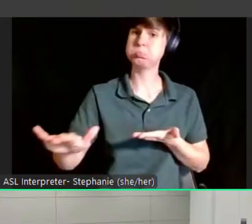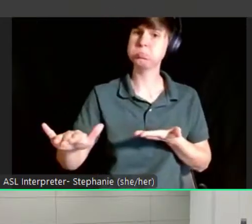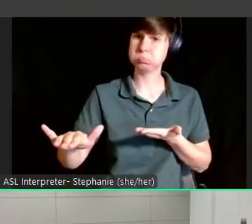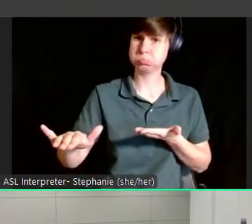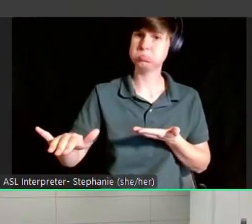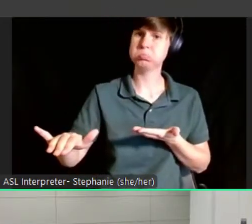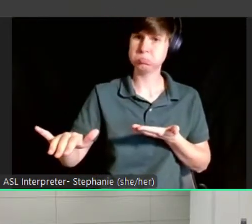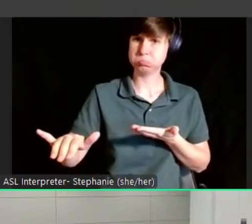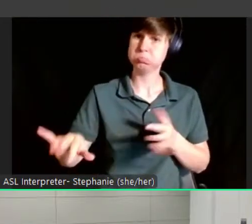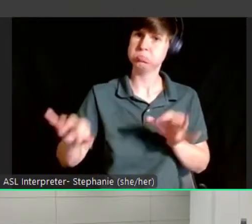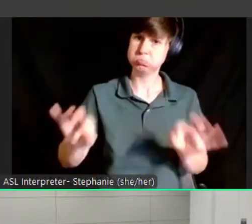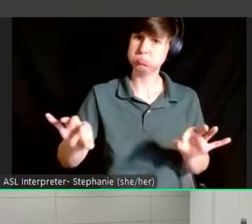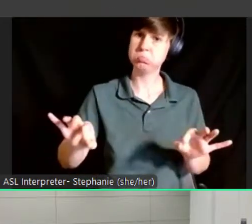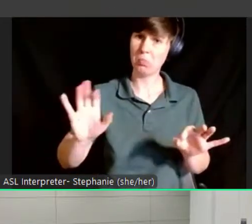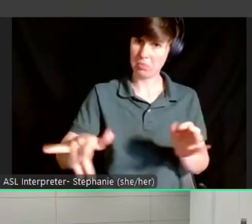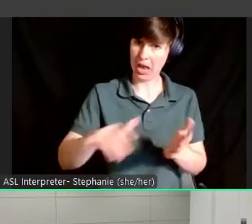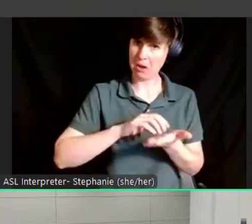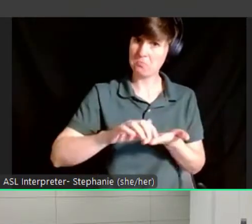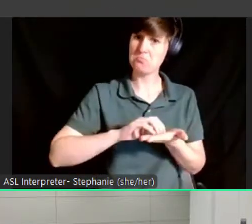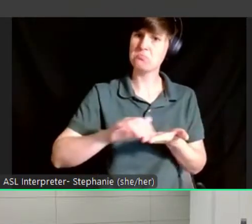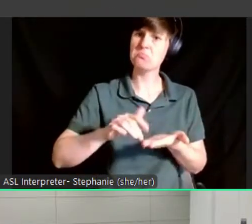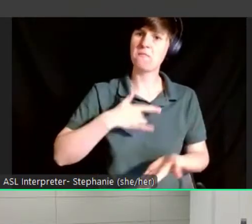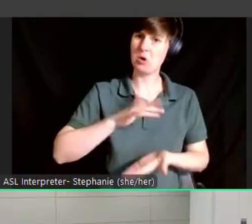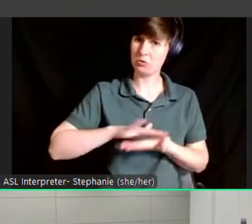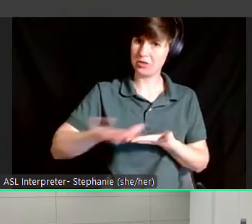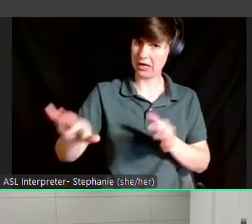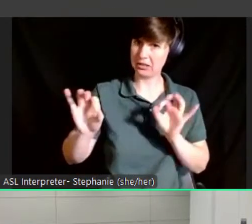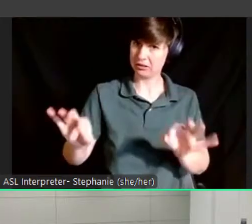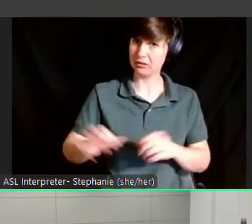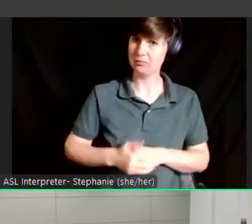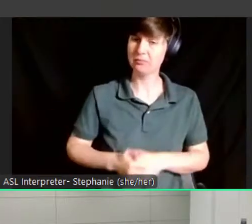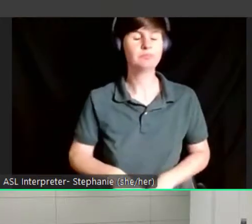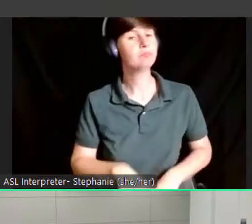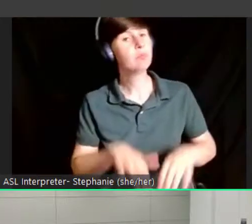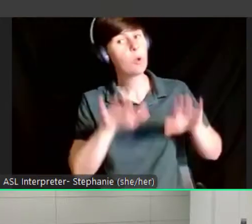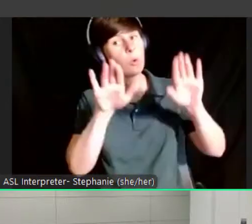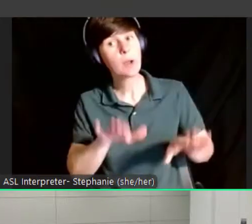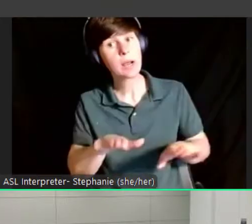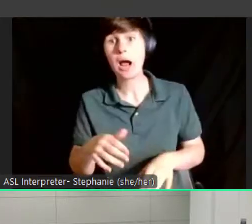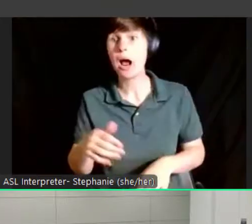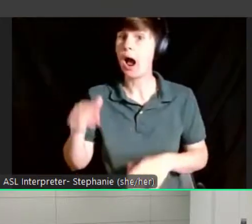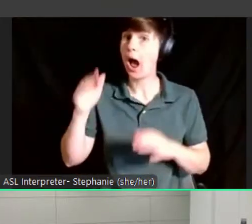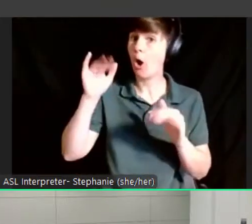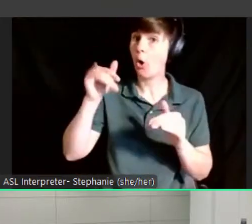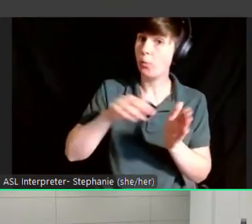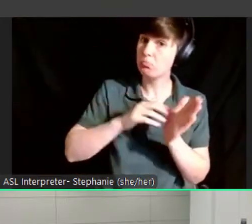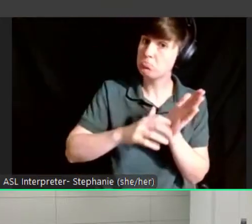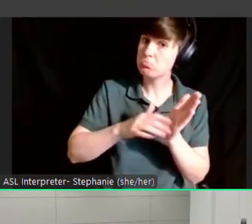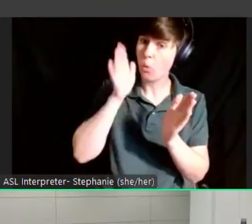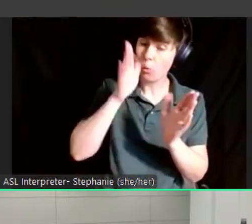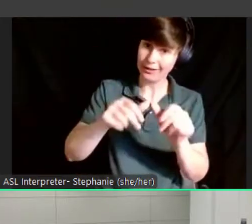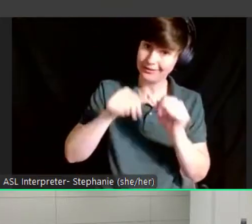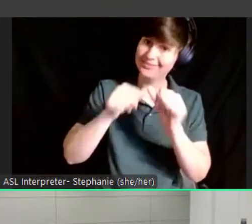tactile, the tactile nature of it. Great. It's good to hear. I hope it does last in the winter, in the summer.